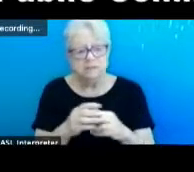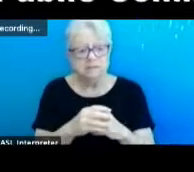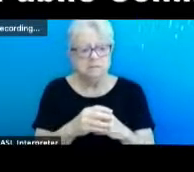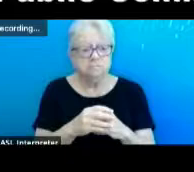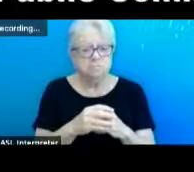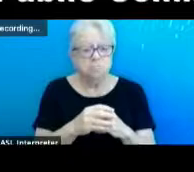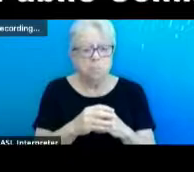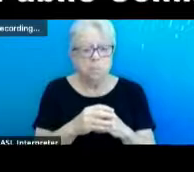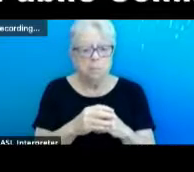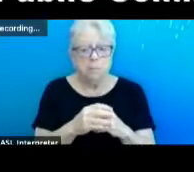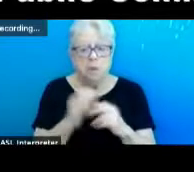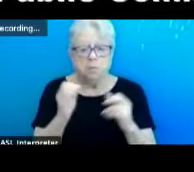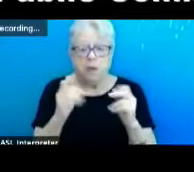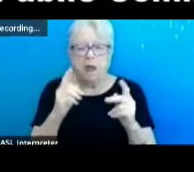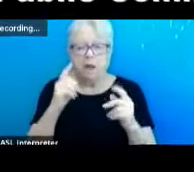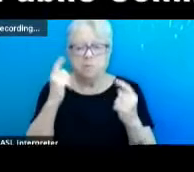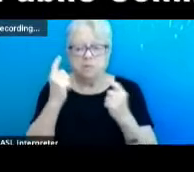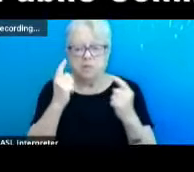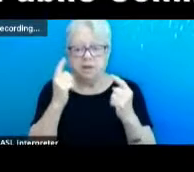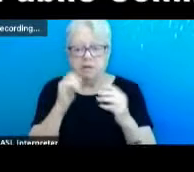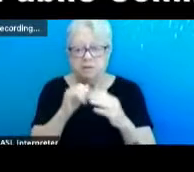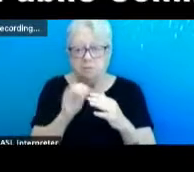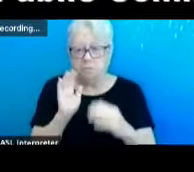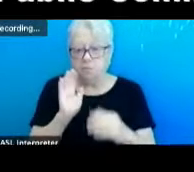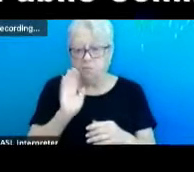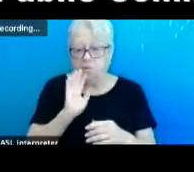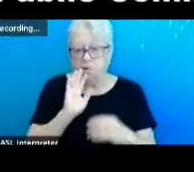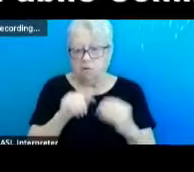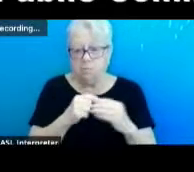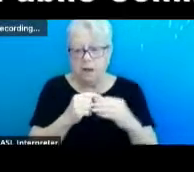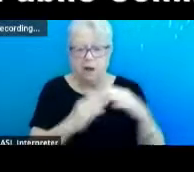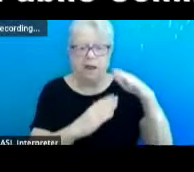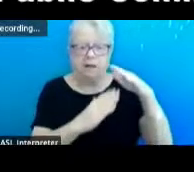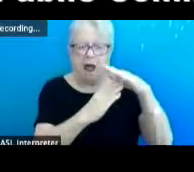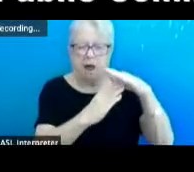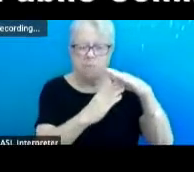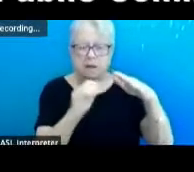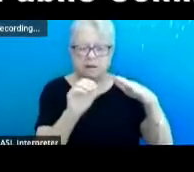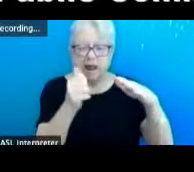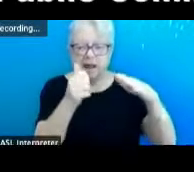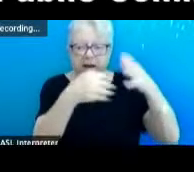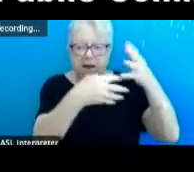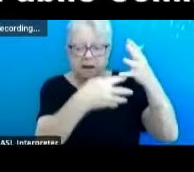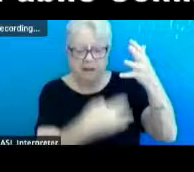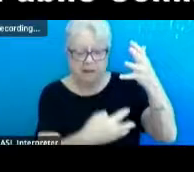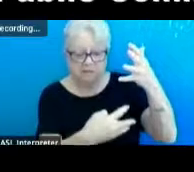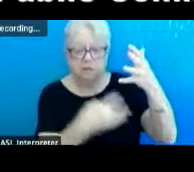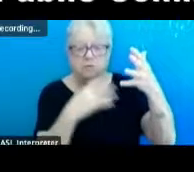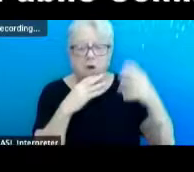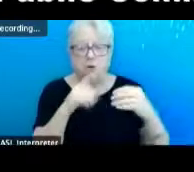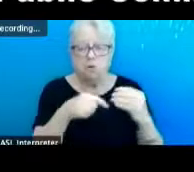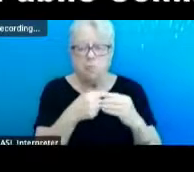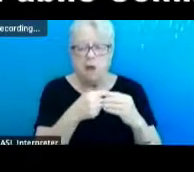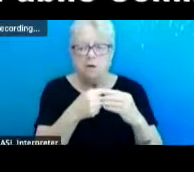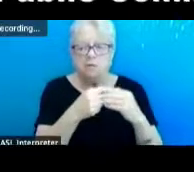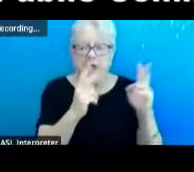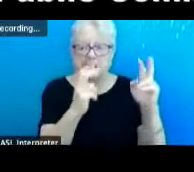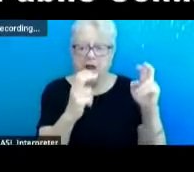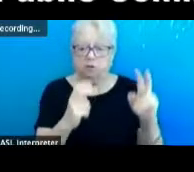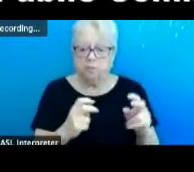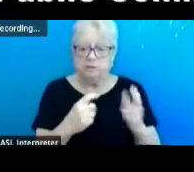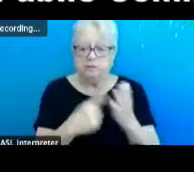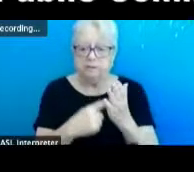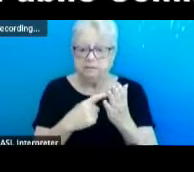okay, I'm thinking. Let's say earlier we talked about maybe a top 10 list to talk through again, but as I'm thinking about these issues that we've discussed concerning the